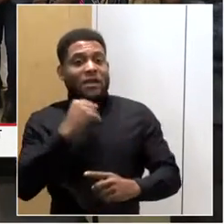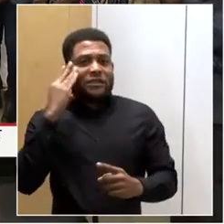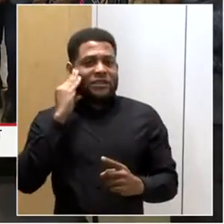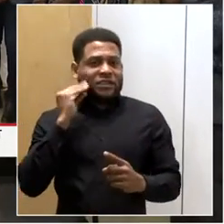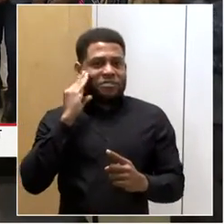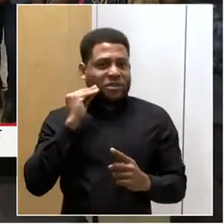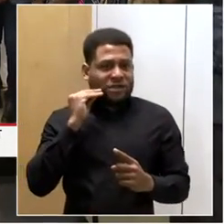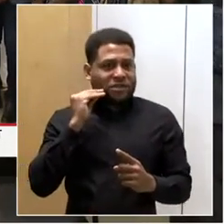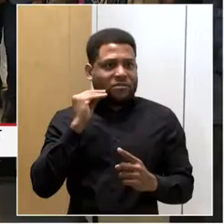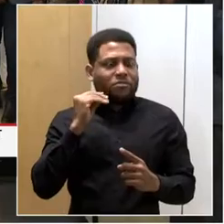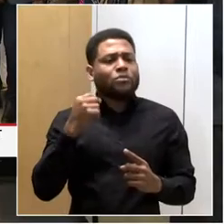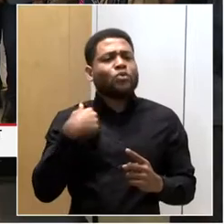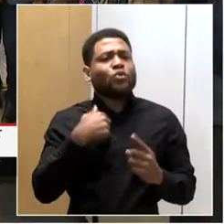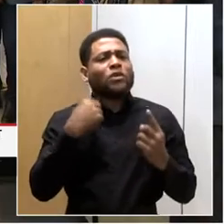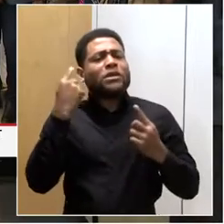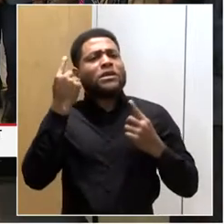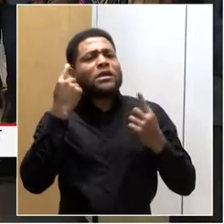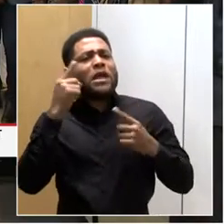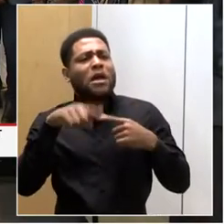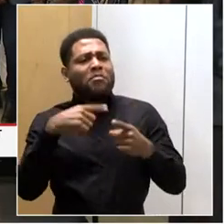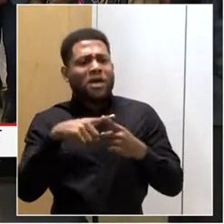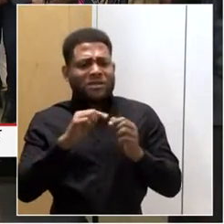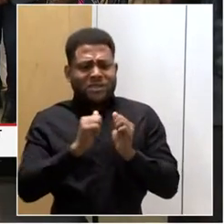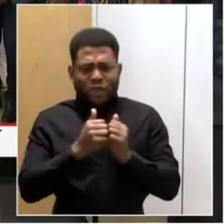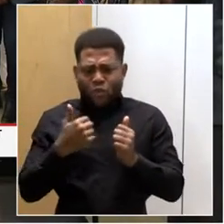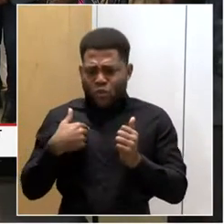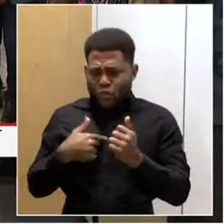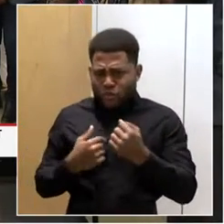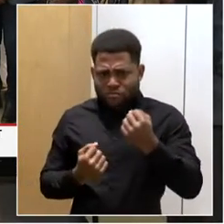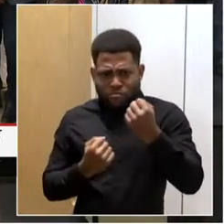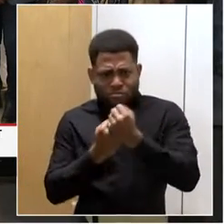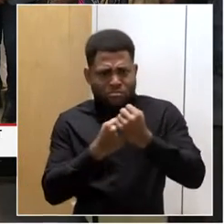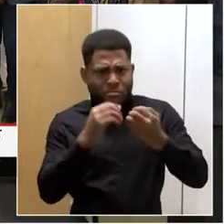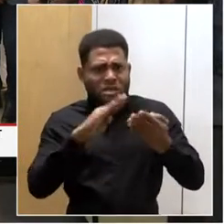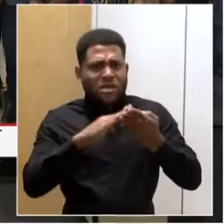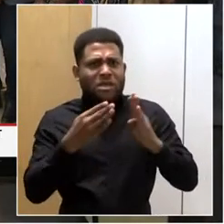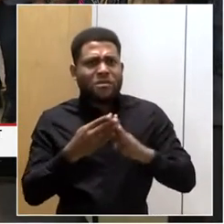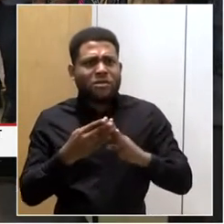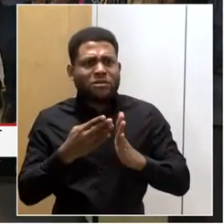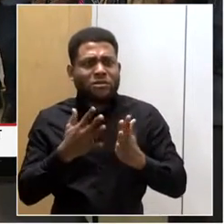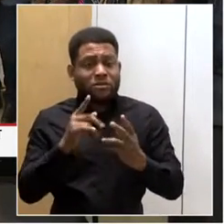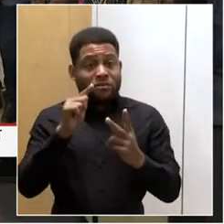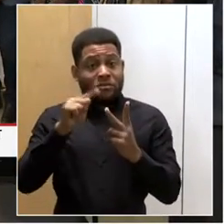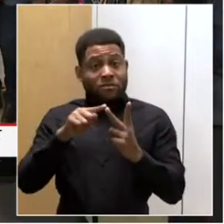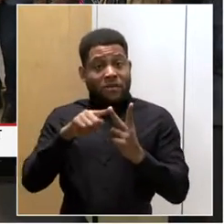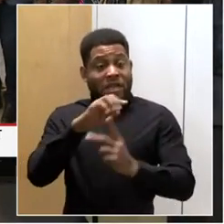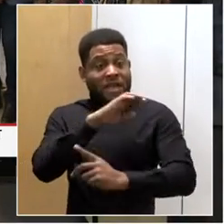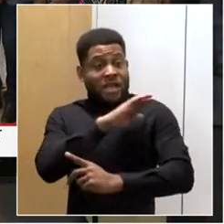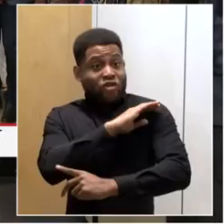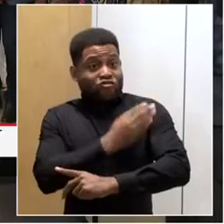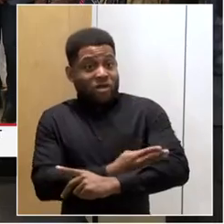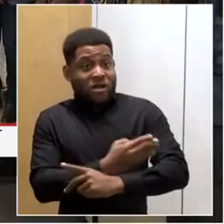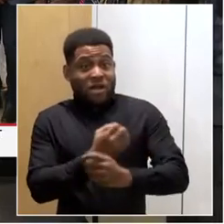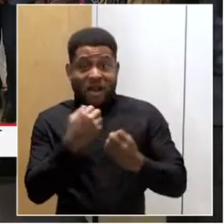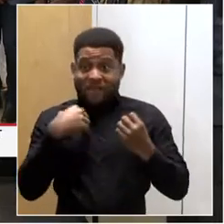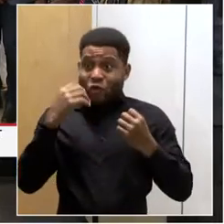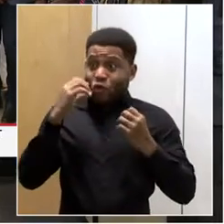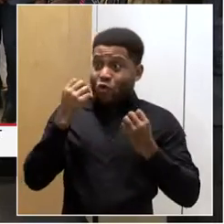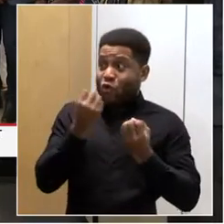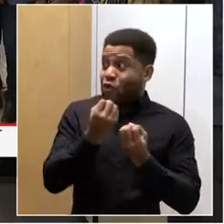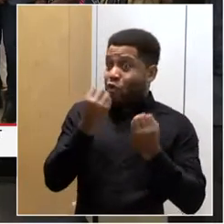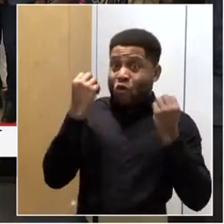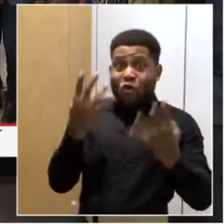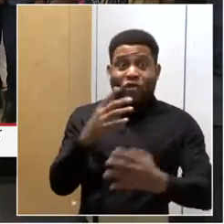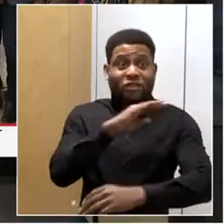we're trying to think about how we support the comeback. There's a lot of energy in this room. I really like the remarks that we heard thus far. I